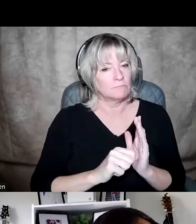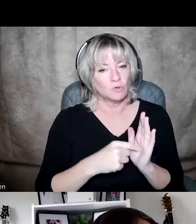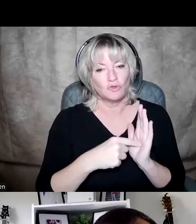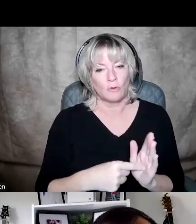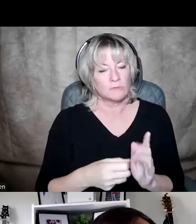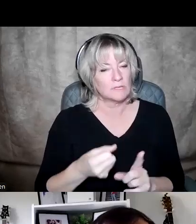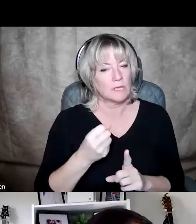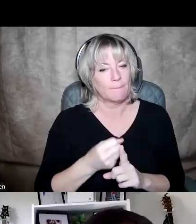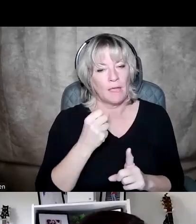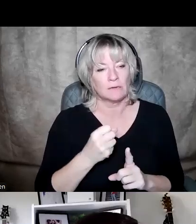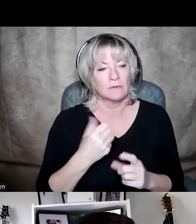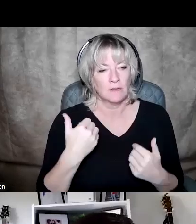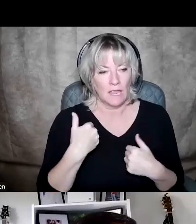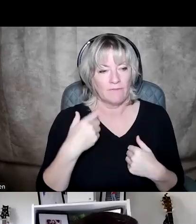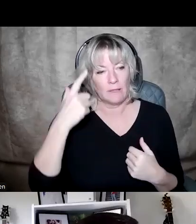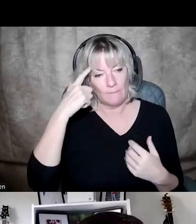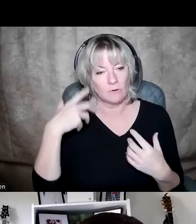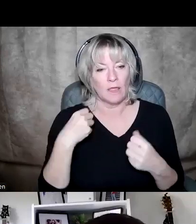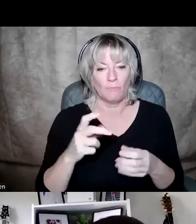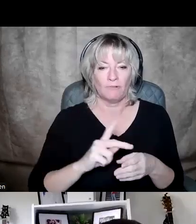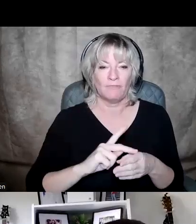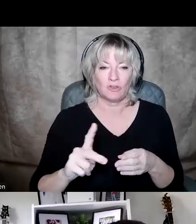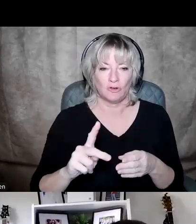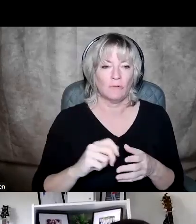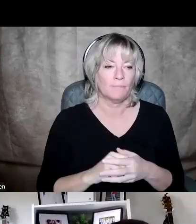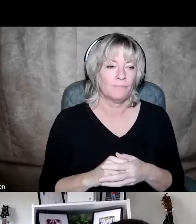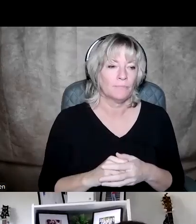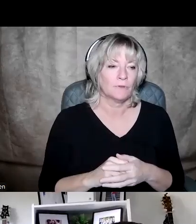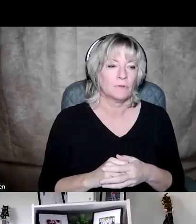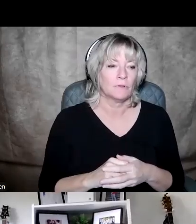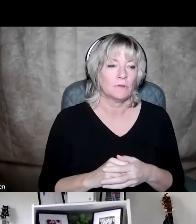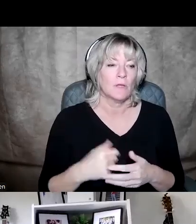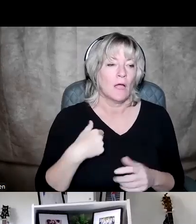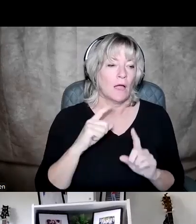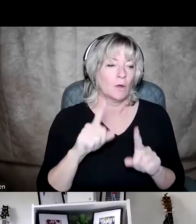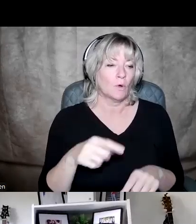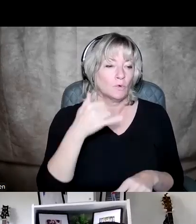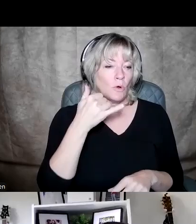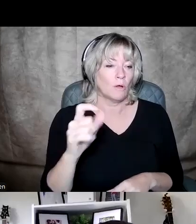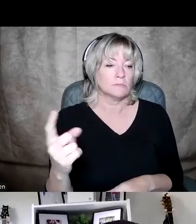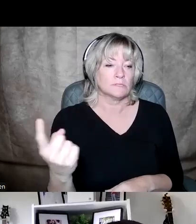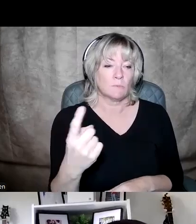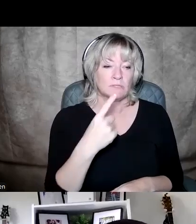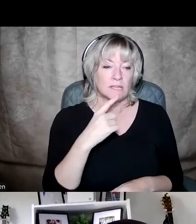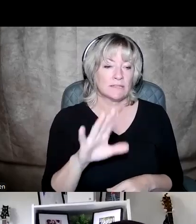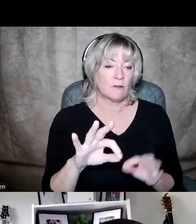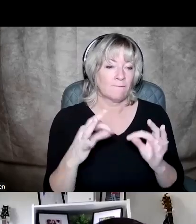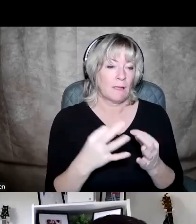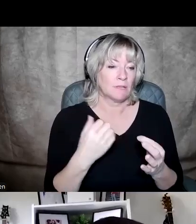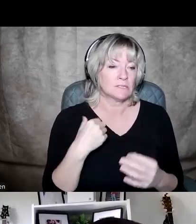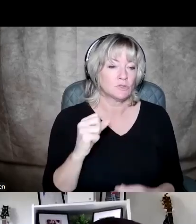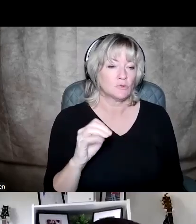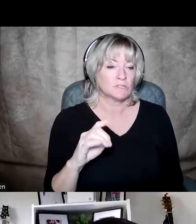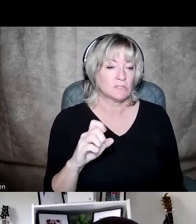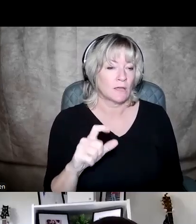of having a mental health professional in the space does. I go to a call where someone says their family is suicidal and they've slit